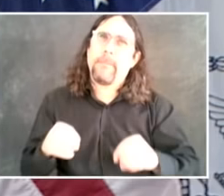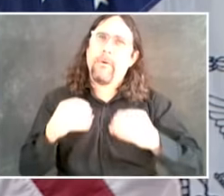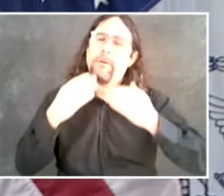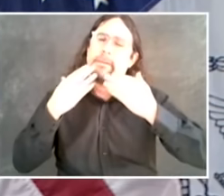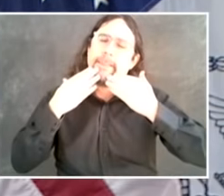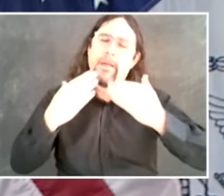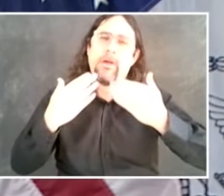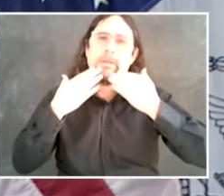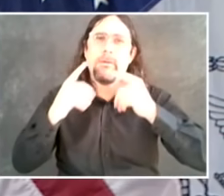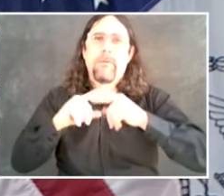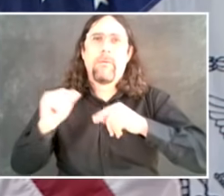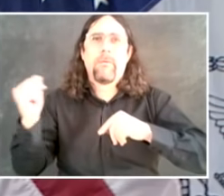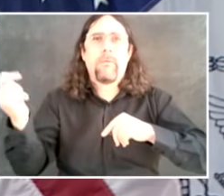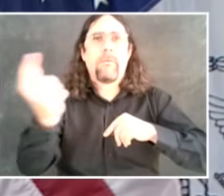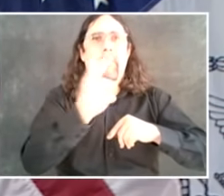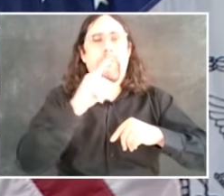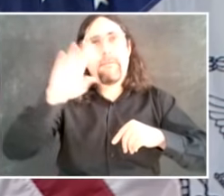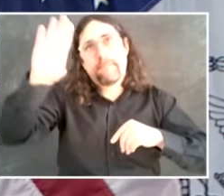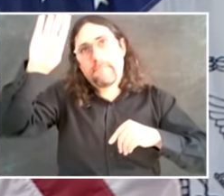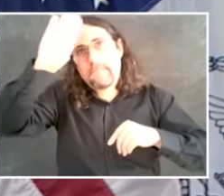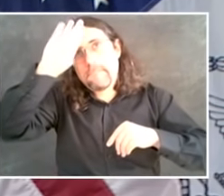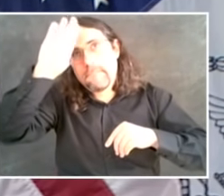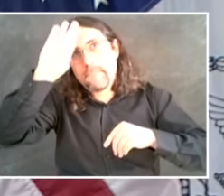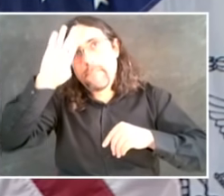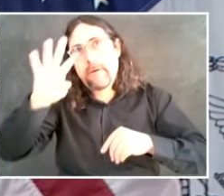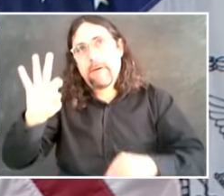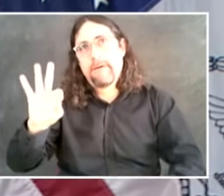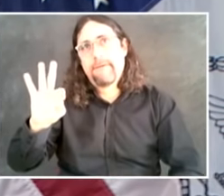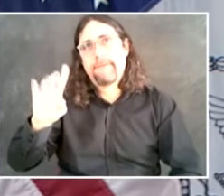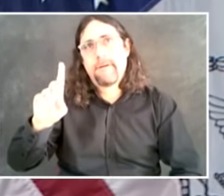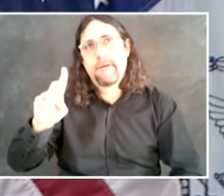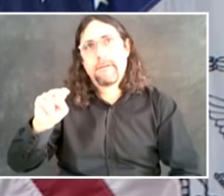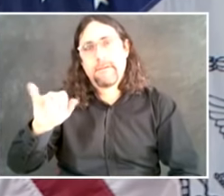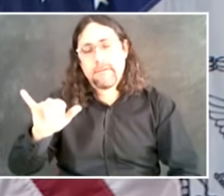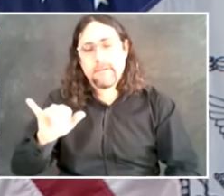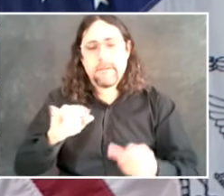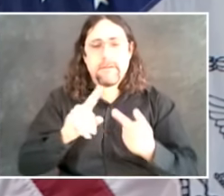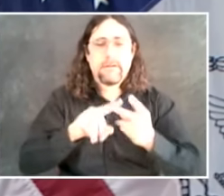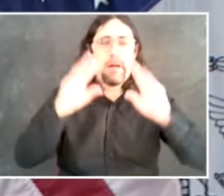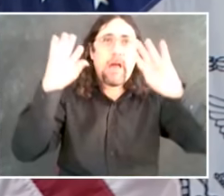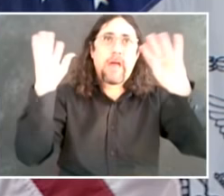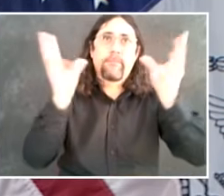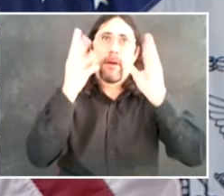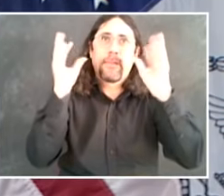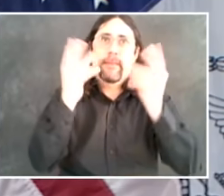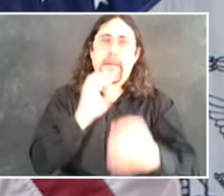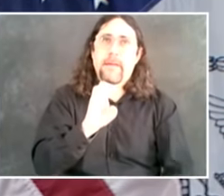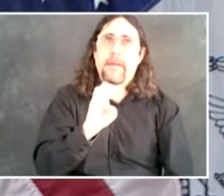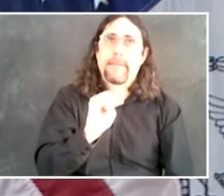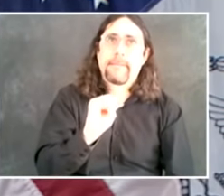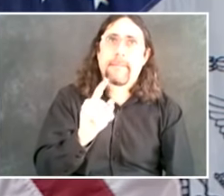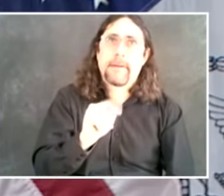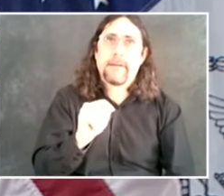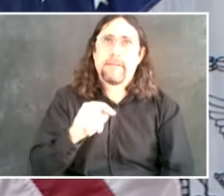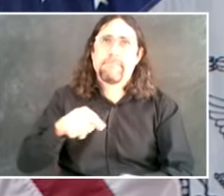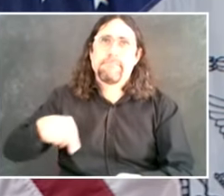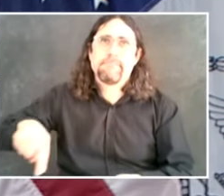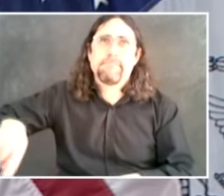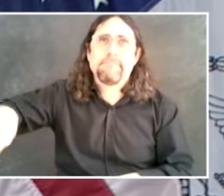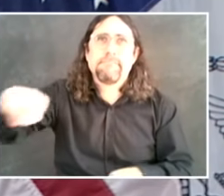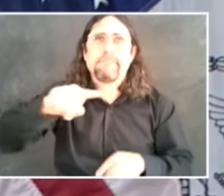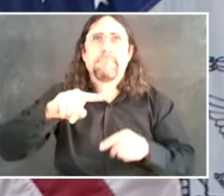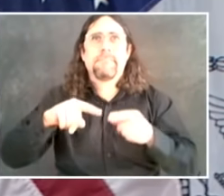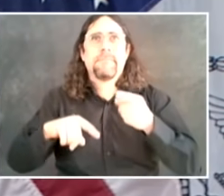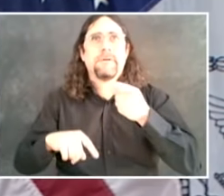NYPD. After Paul was lost, they gave him a tribute and treated him as one of